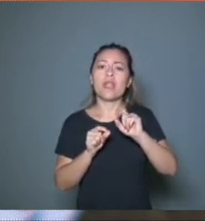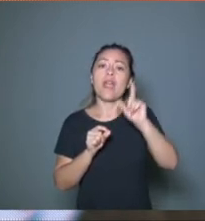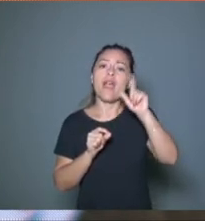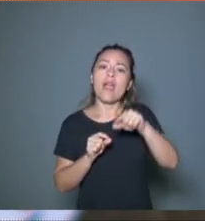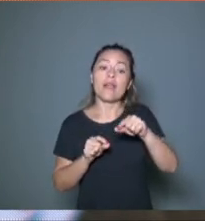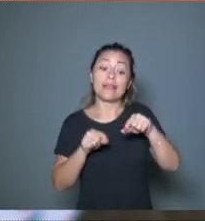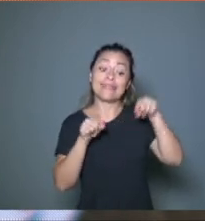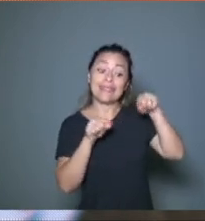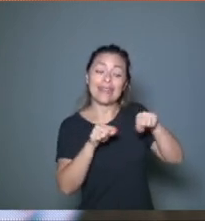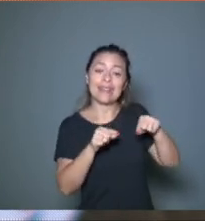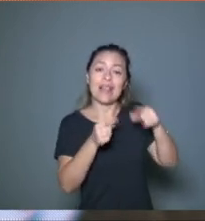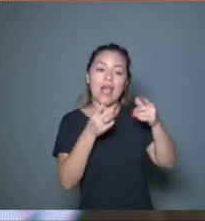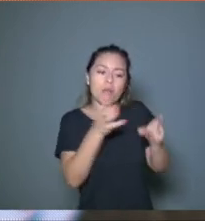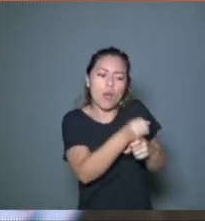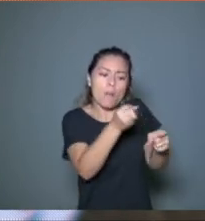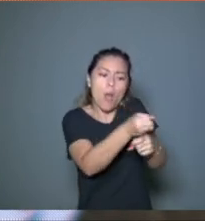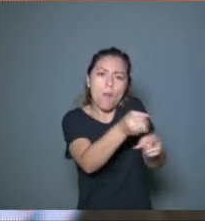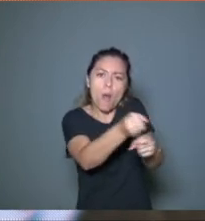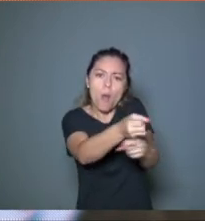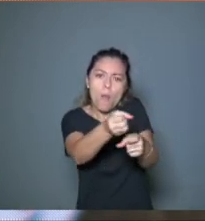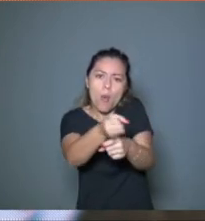It's organic matter